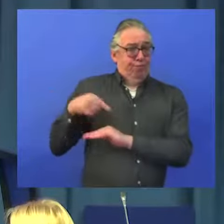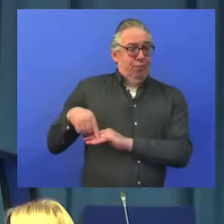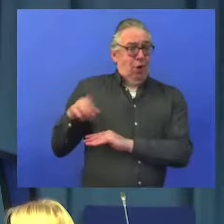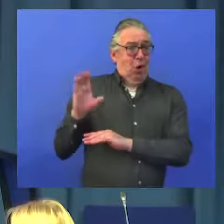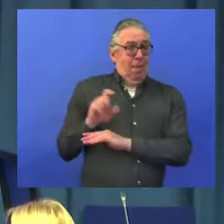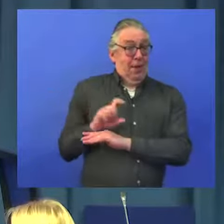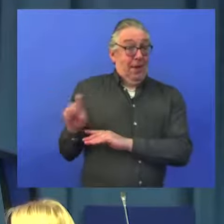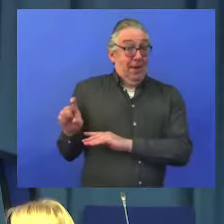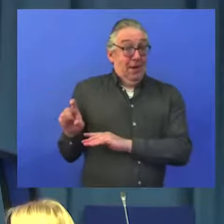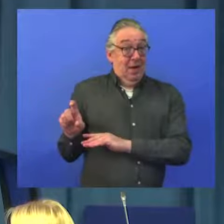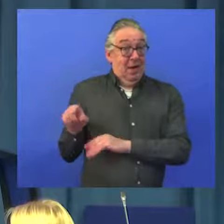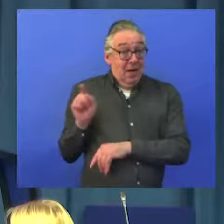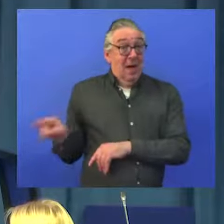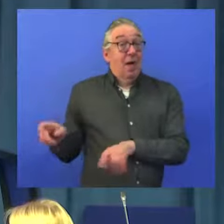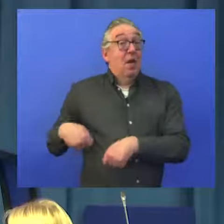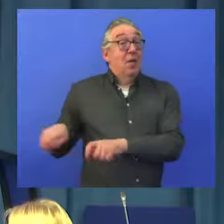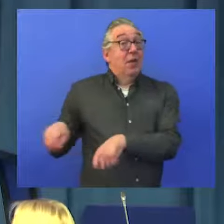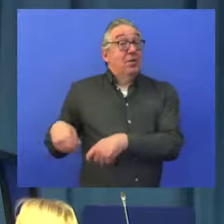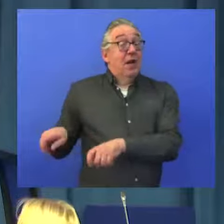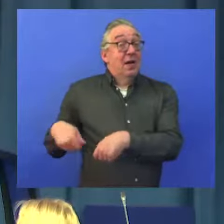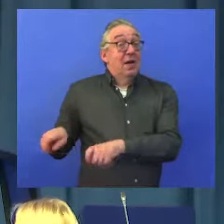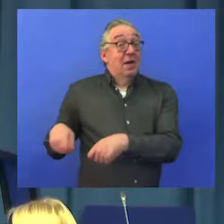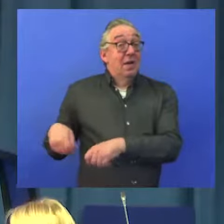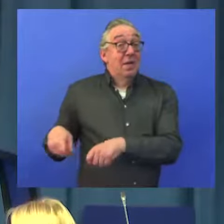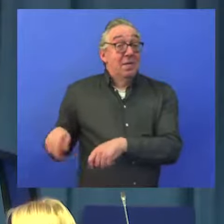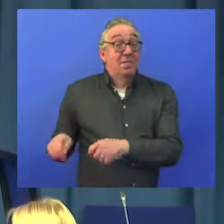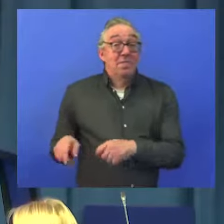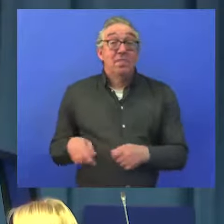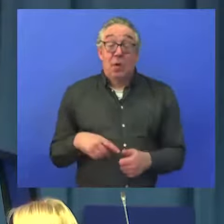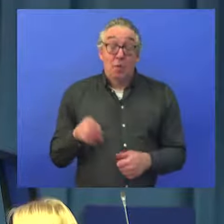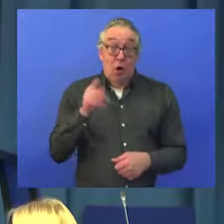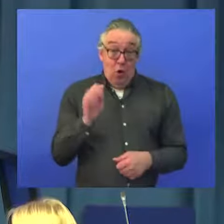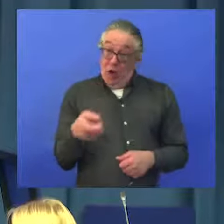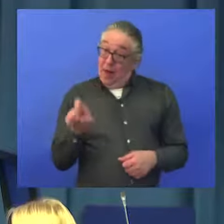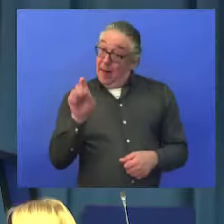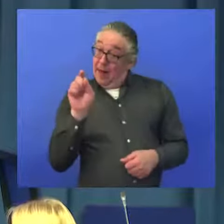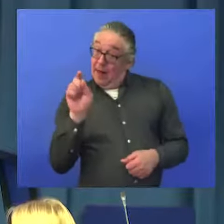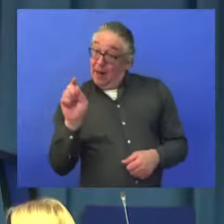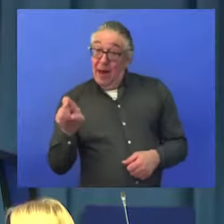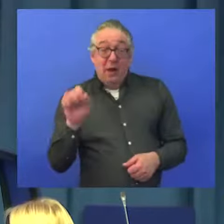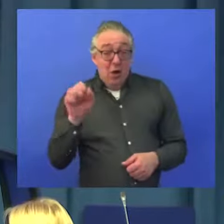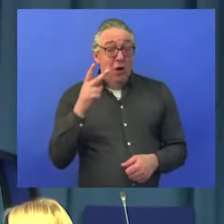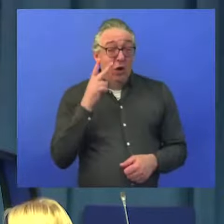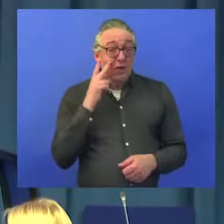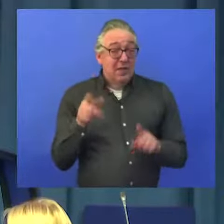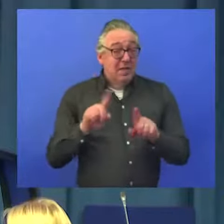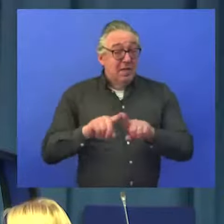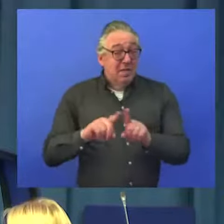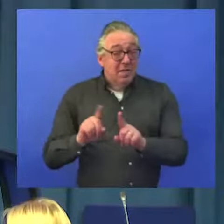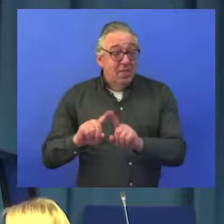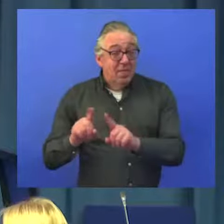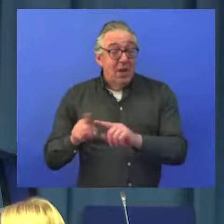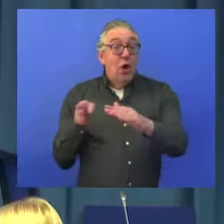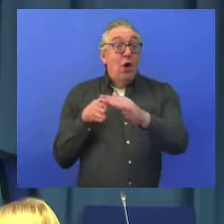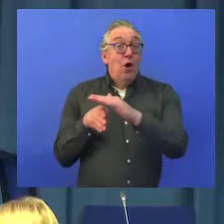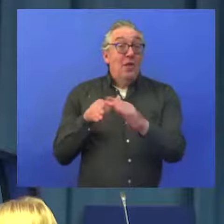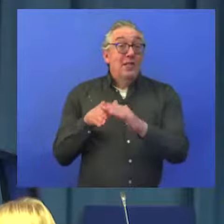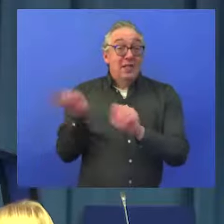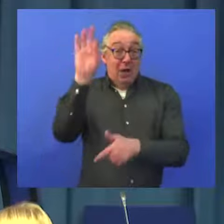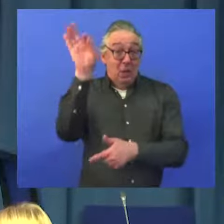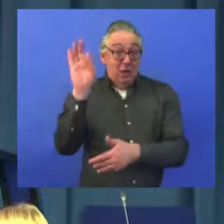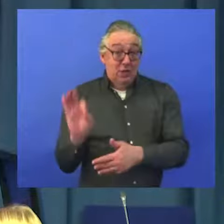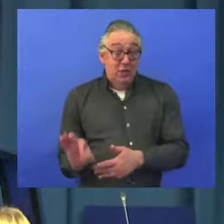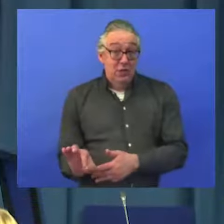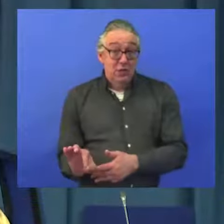Place, you will be sent to a different questionnaire with all kinds of accessibility questions about the venue. So don't be shy, add a new place